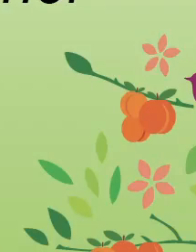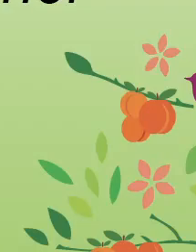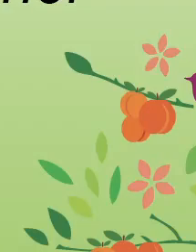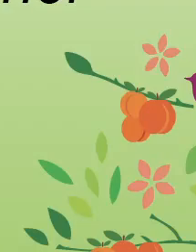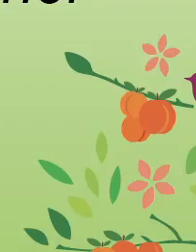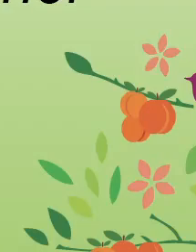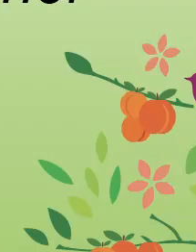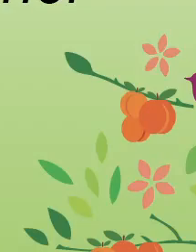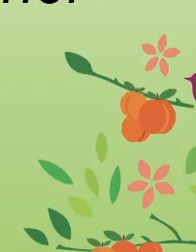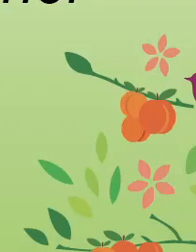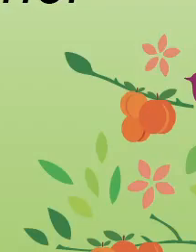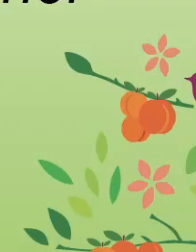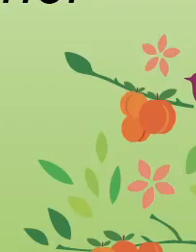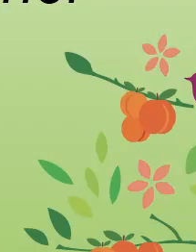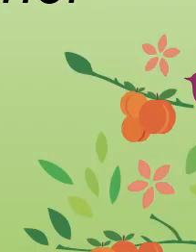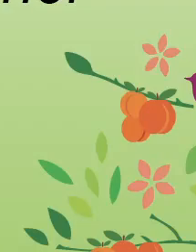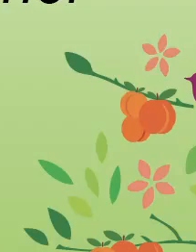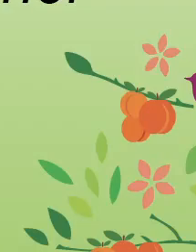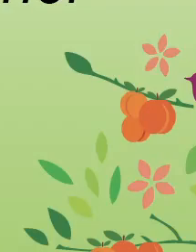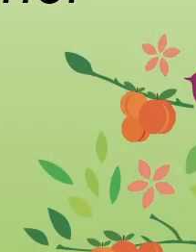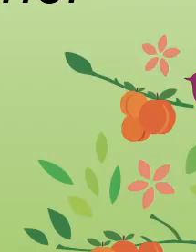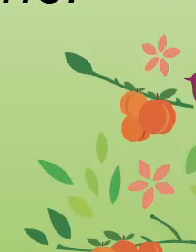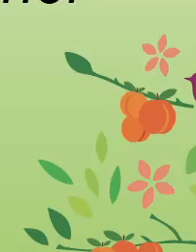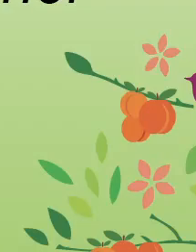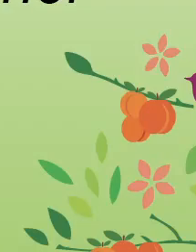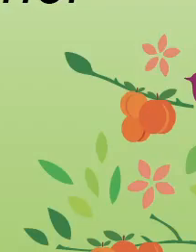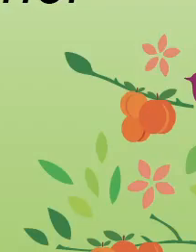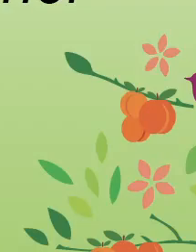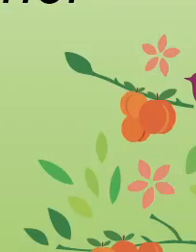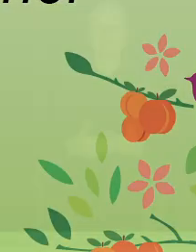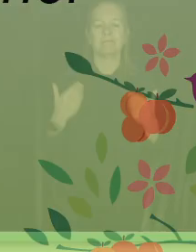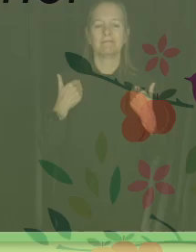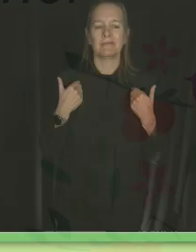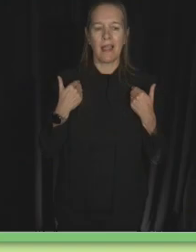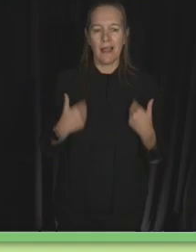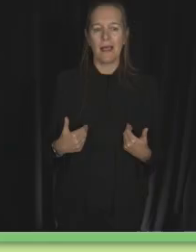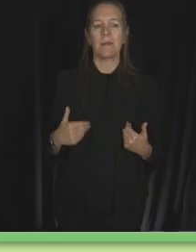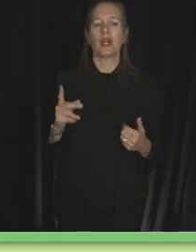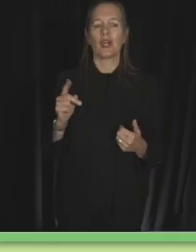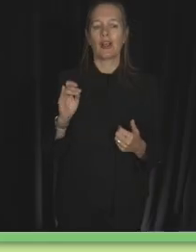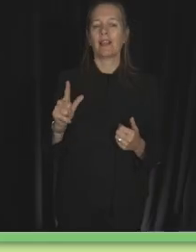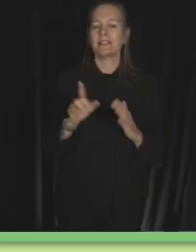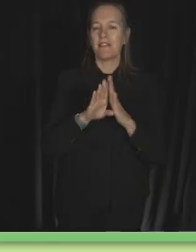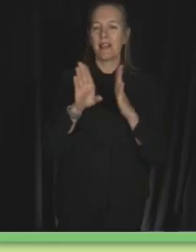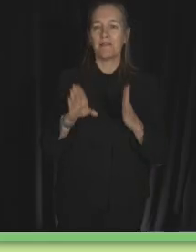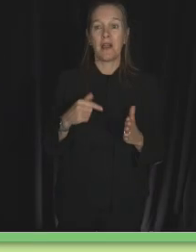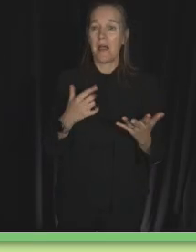Hi, I'm Greg. I'm the next kernel developer, so I'm going to talk to you about laws.